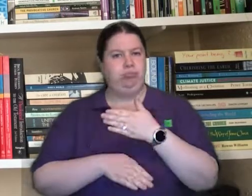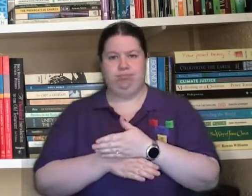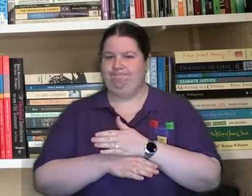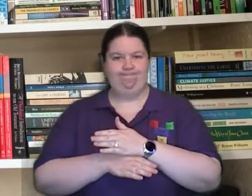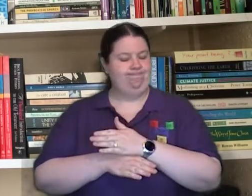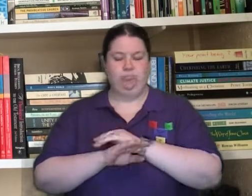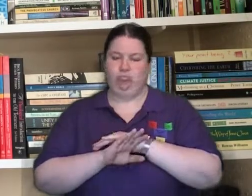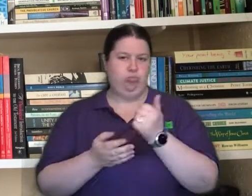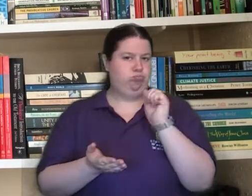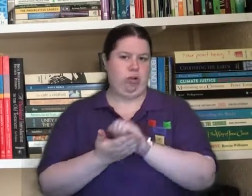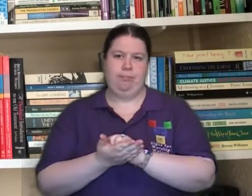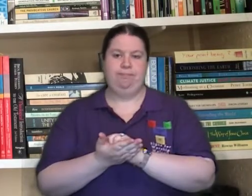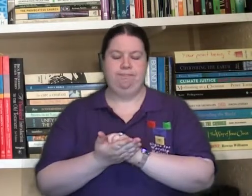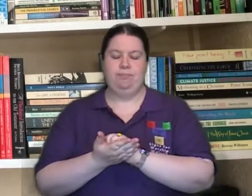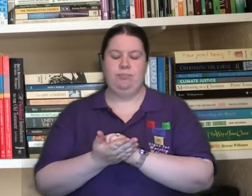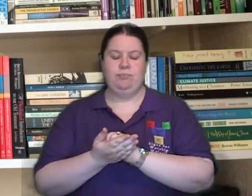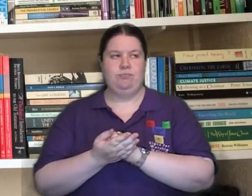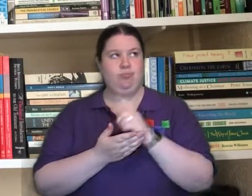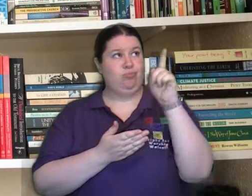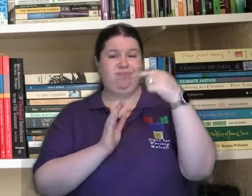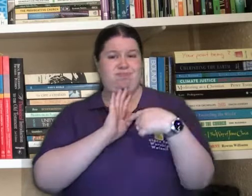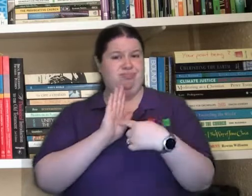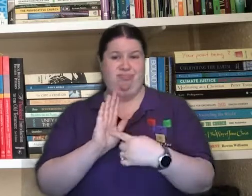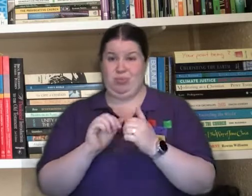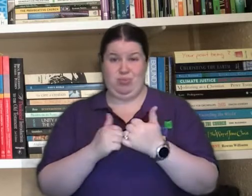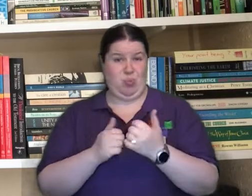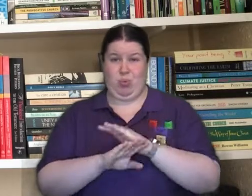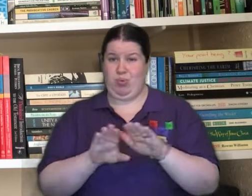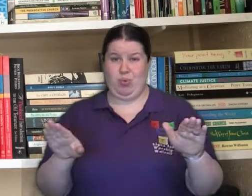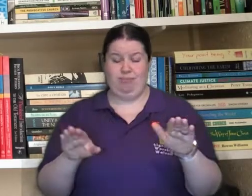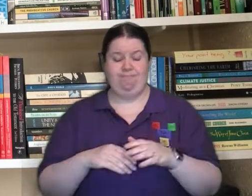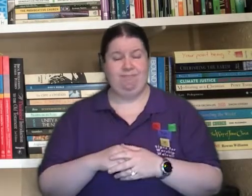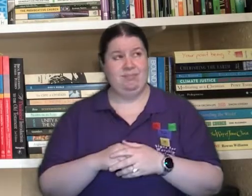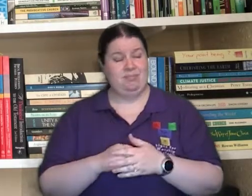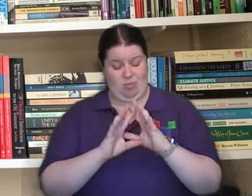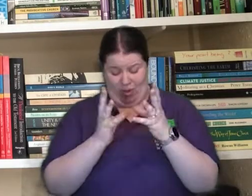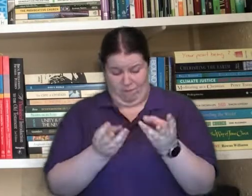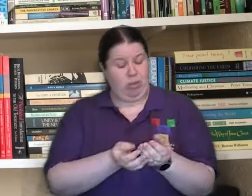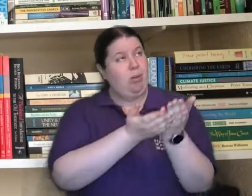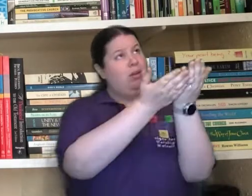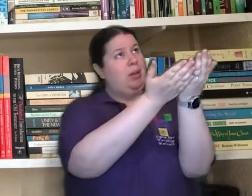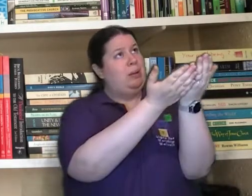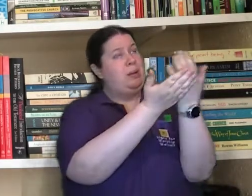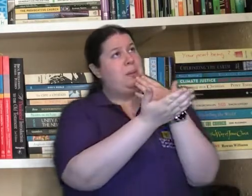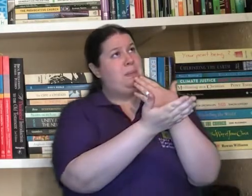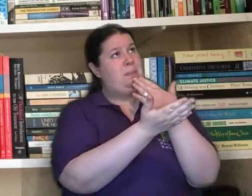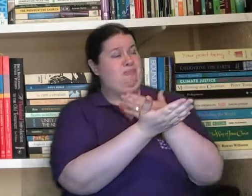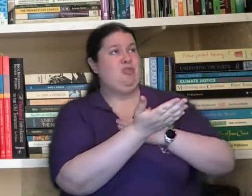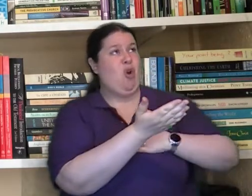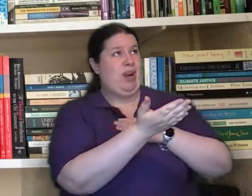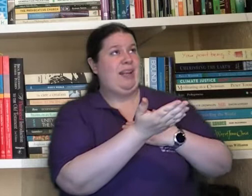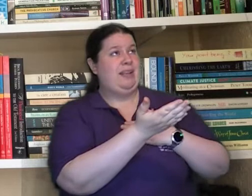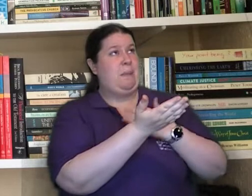Attitudes and actions that we know aren't good and aren't good representations of God. And we offer them to God